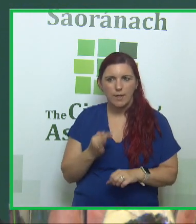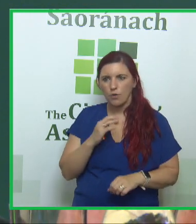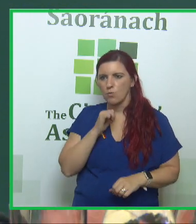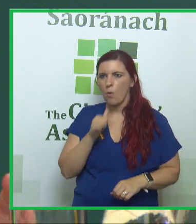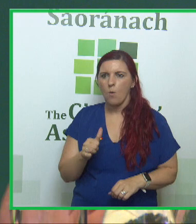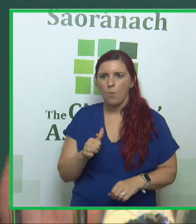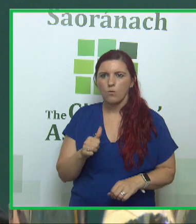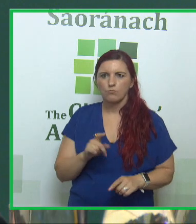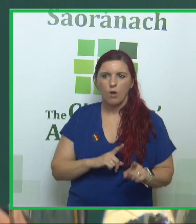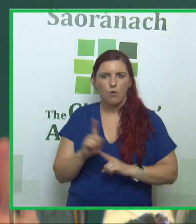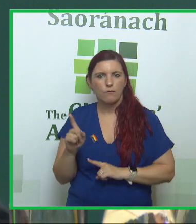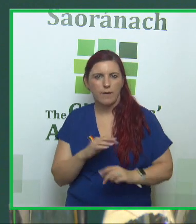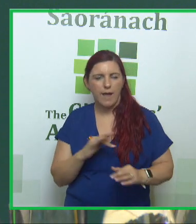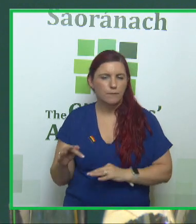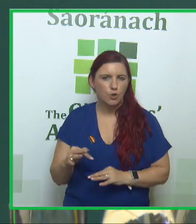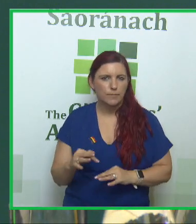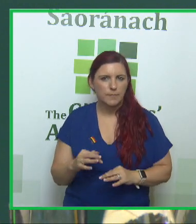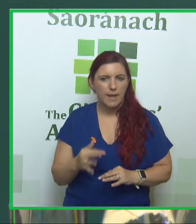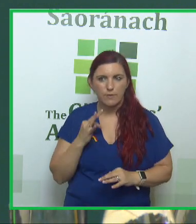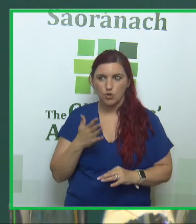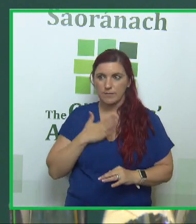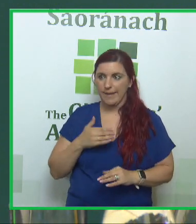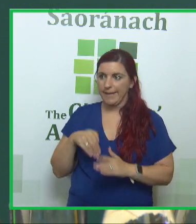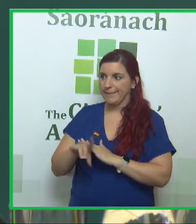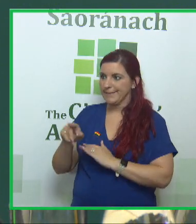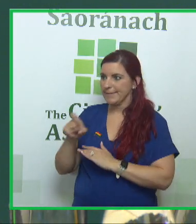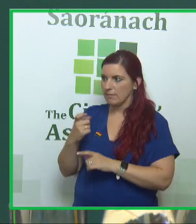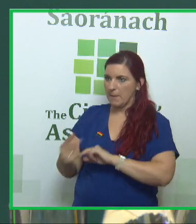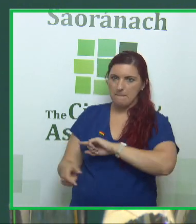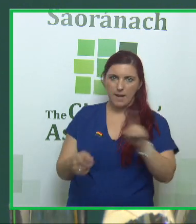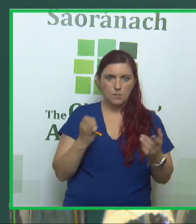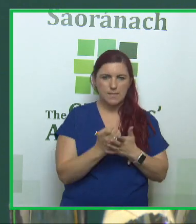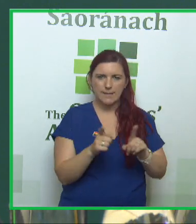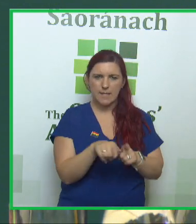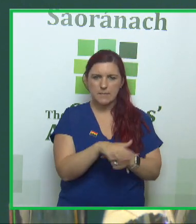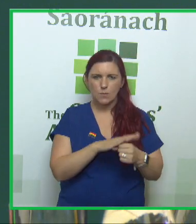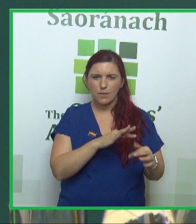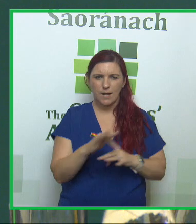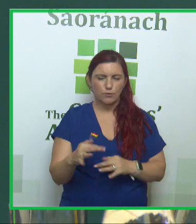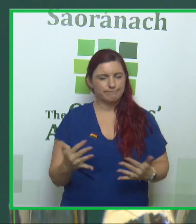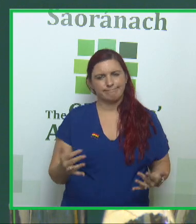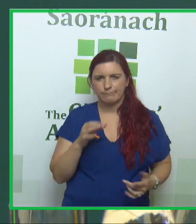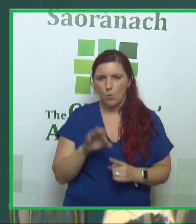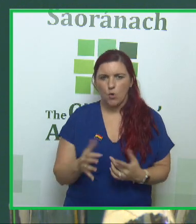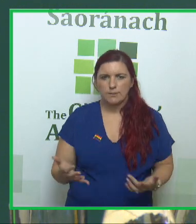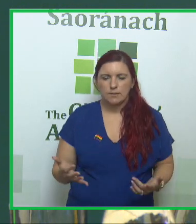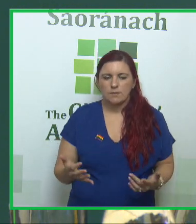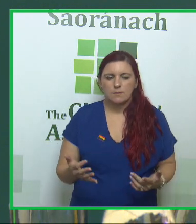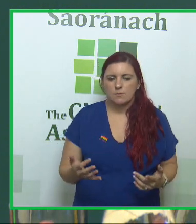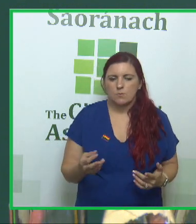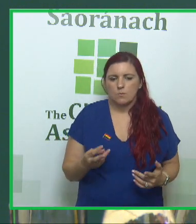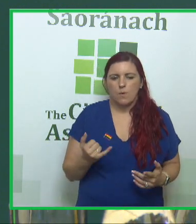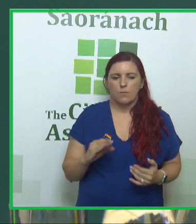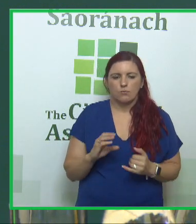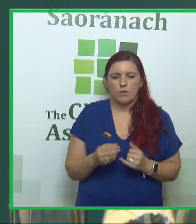no recovery and they're going back into the same situation as they had been before. It's obviously always very challenging for people to